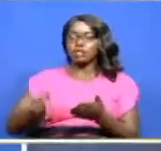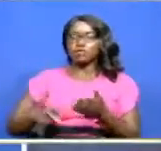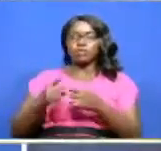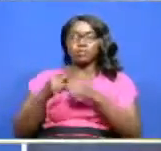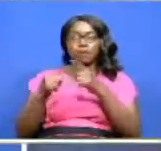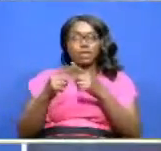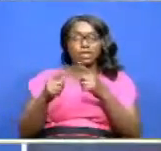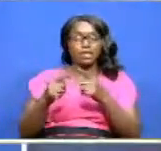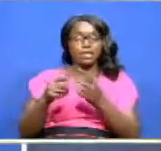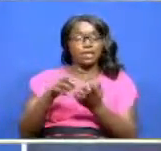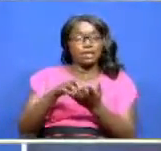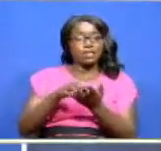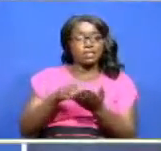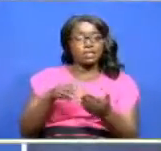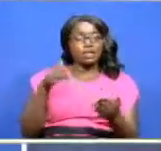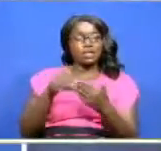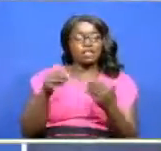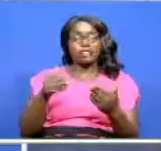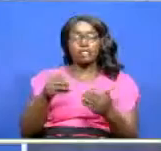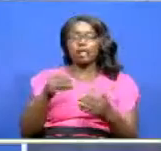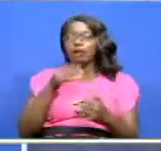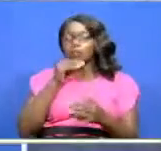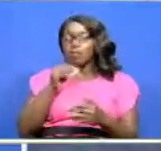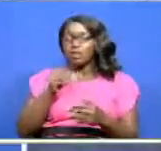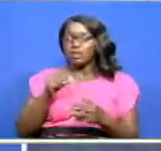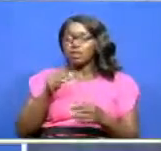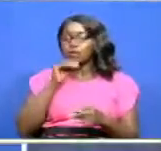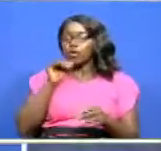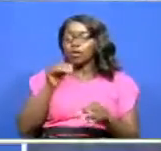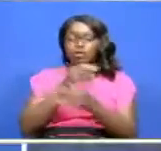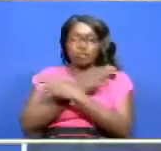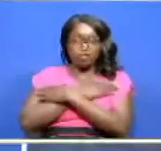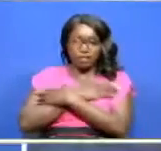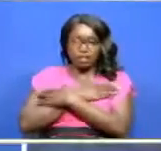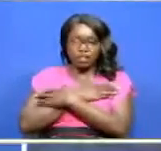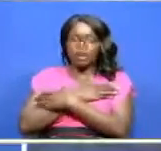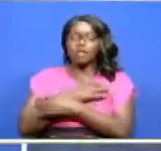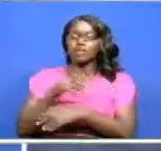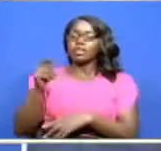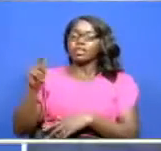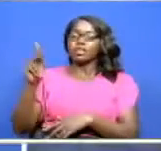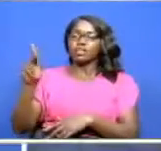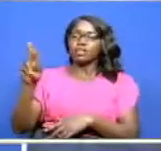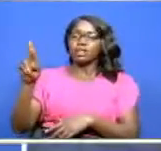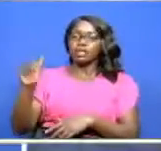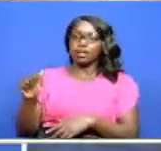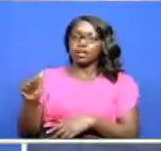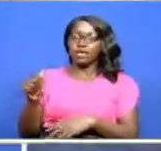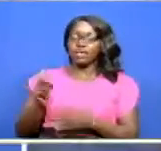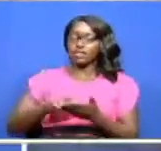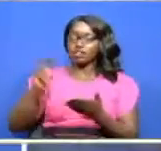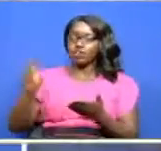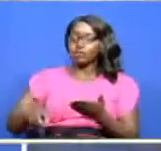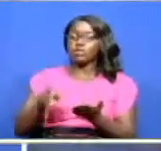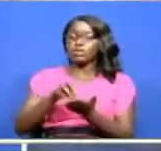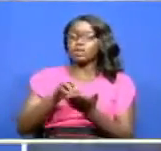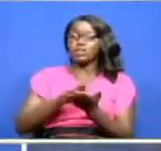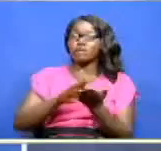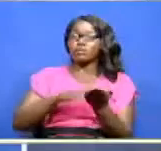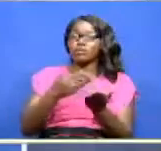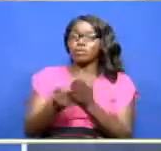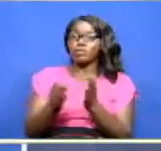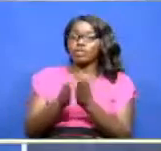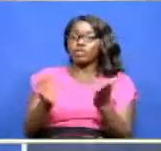against Omar Lali, the boyfriend to the late Keroche heiress Tecra Muigai. The DPP, in dropping the case, proposed an